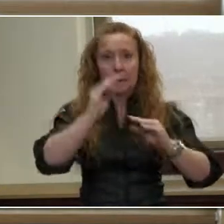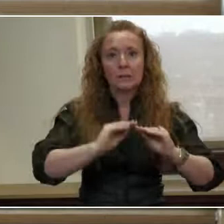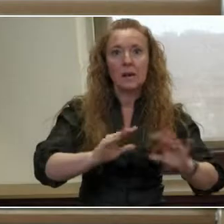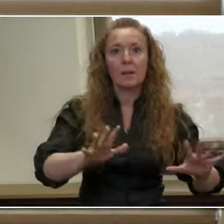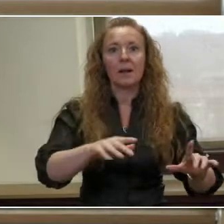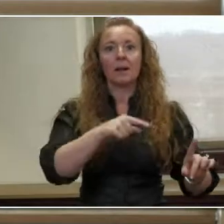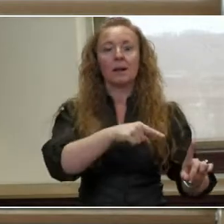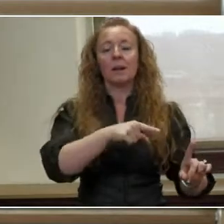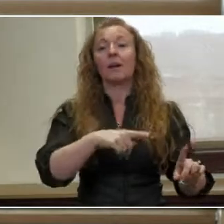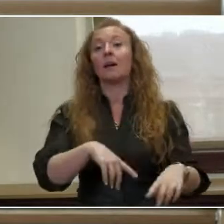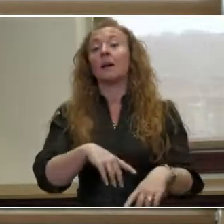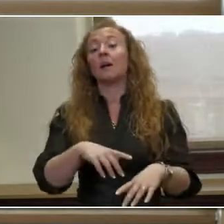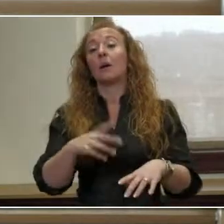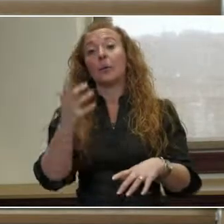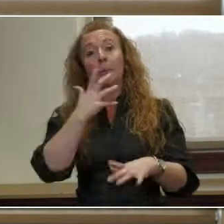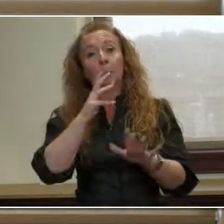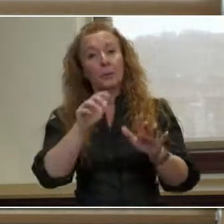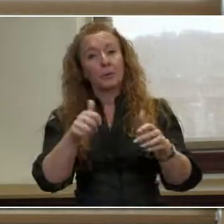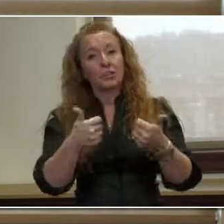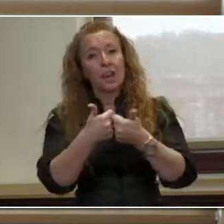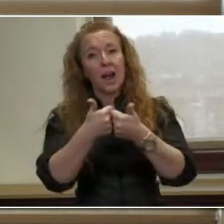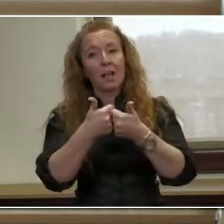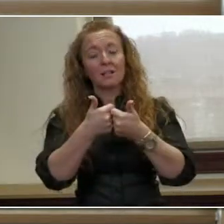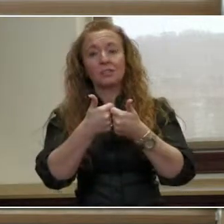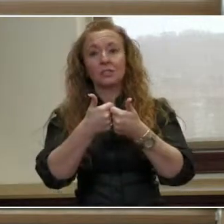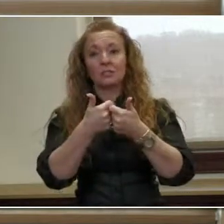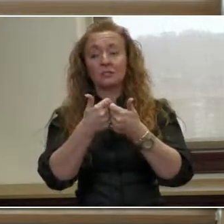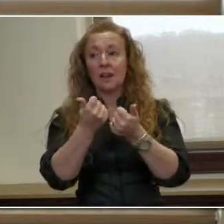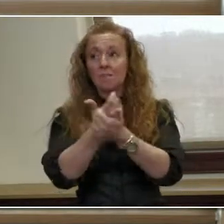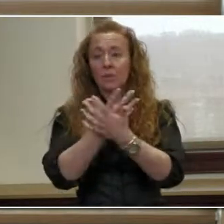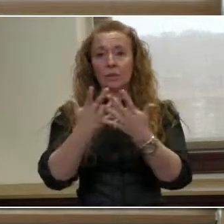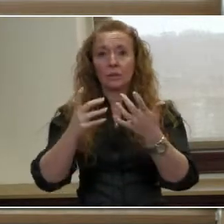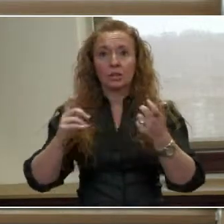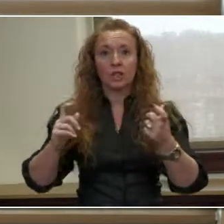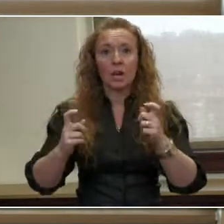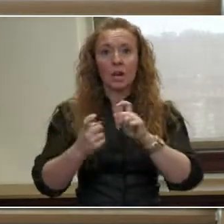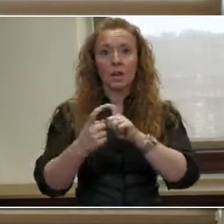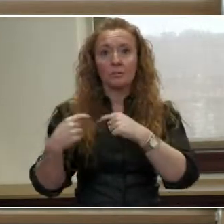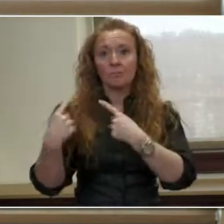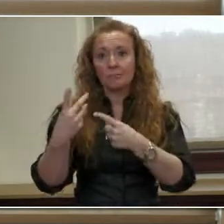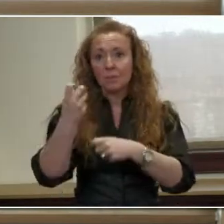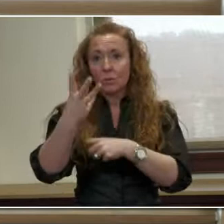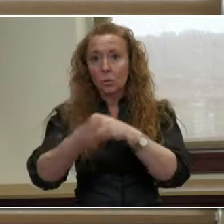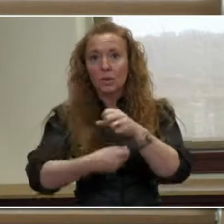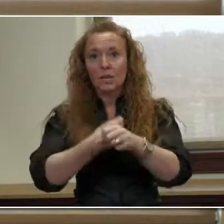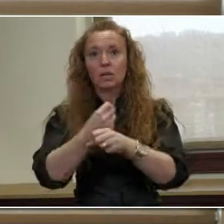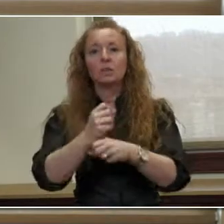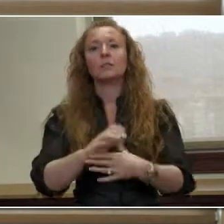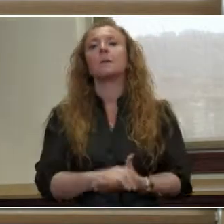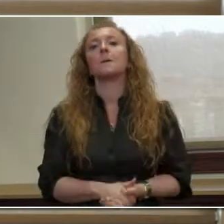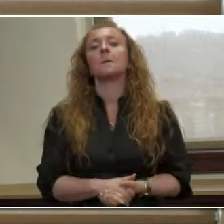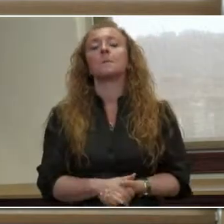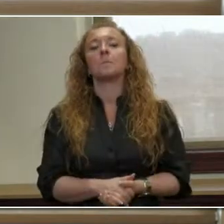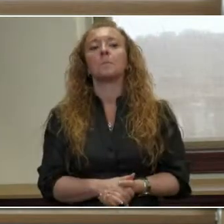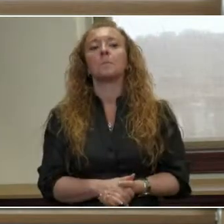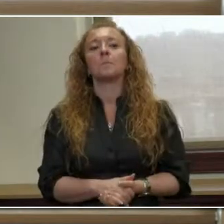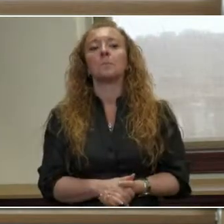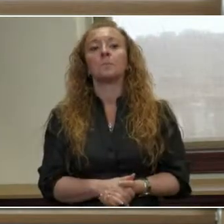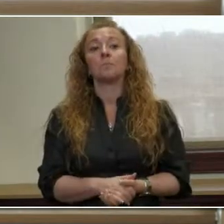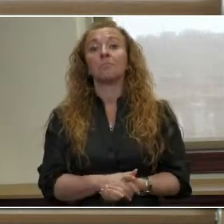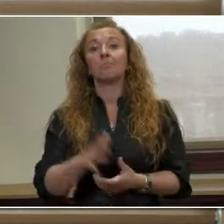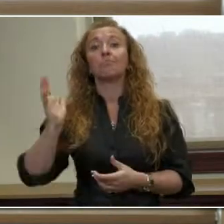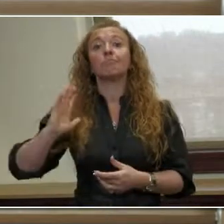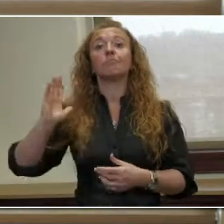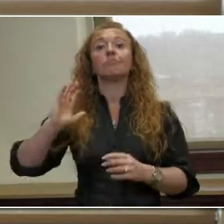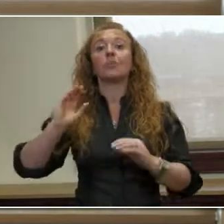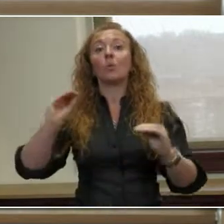been a very challenging time as things changed over the last couple of years. Didn't have a vaccine